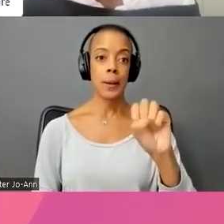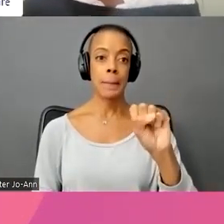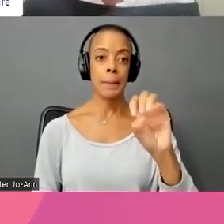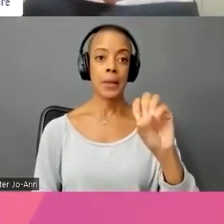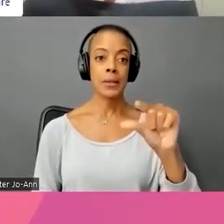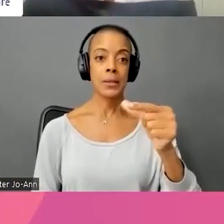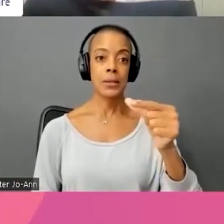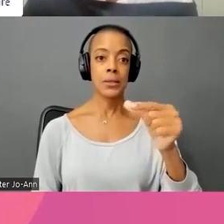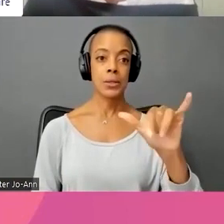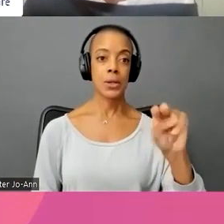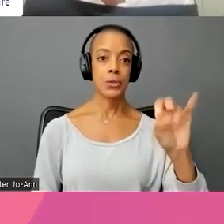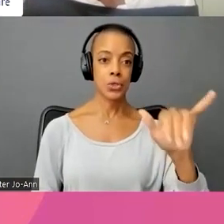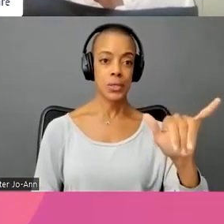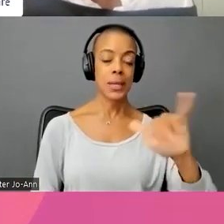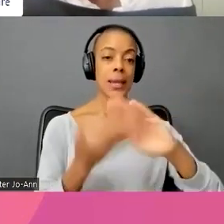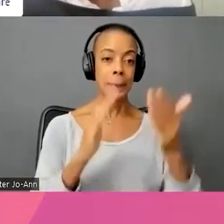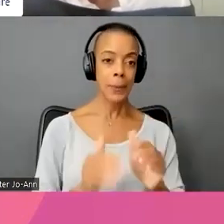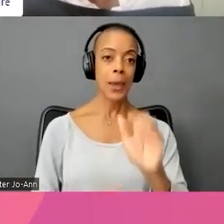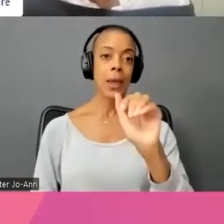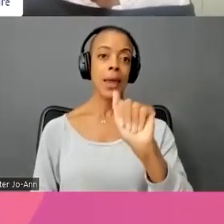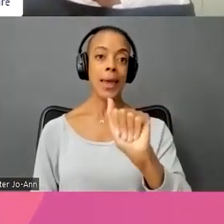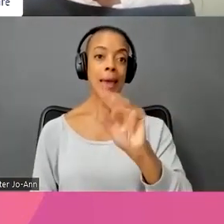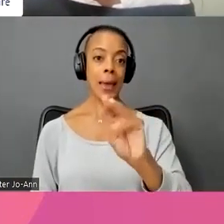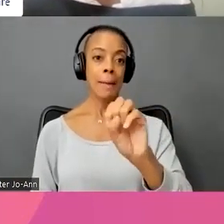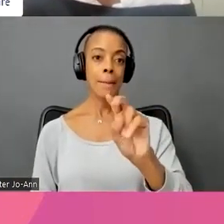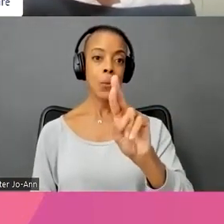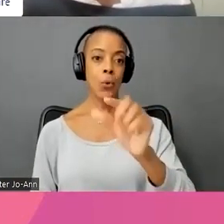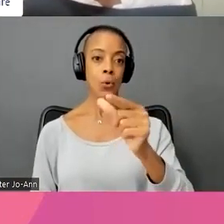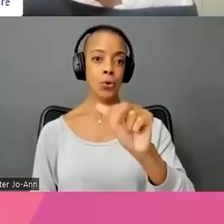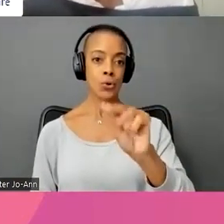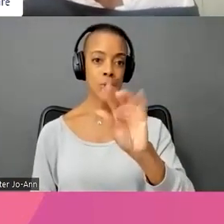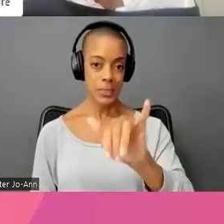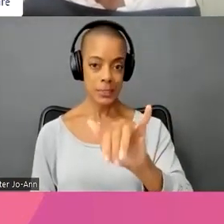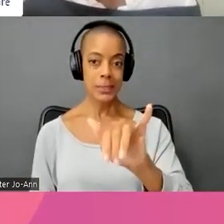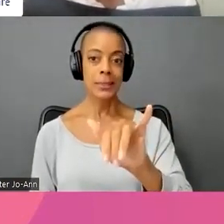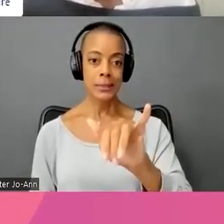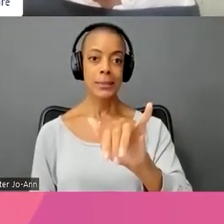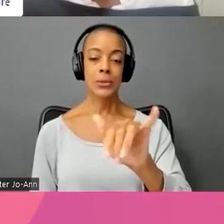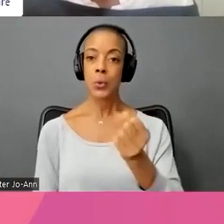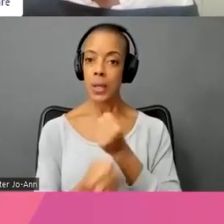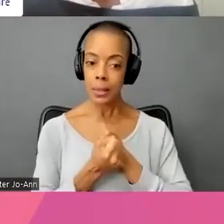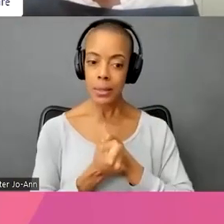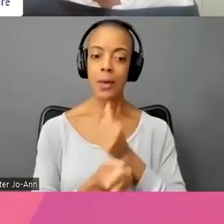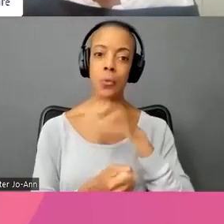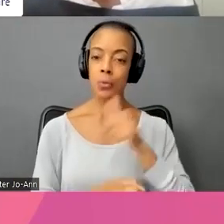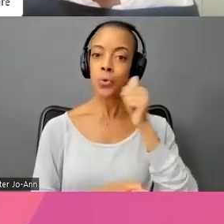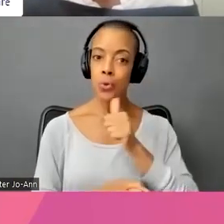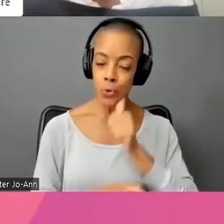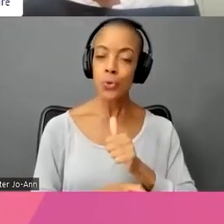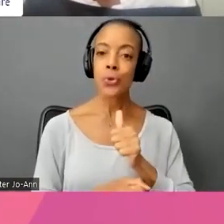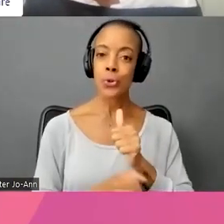to love, like, trust, have faith, and believe in women and girls manifested in various ways. And